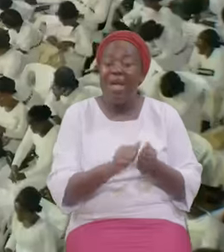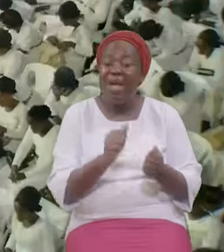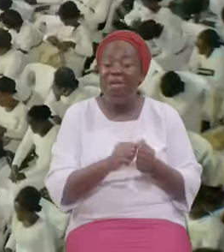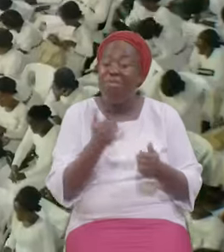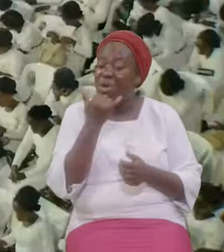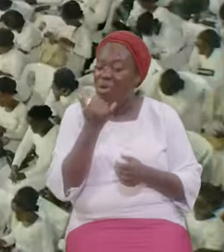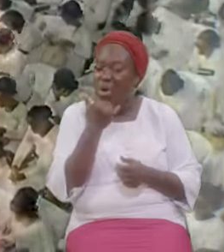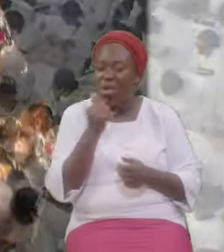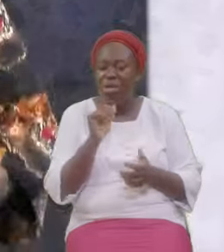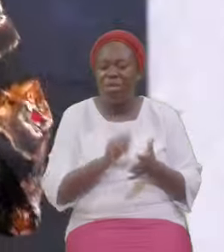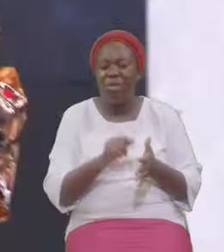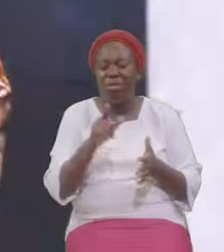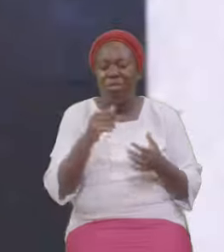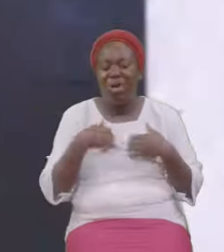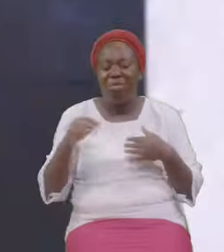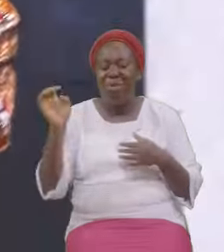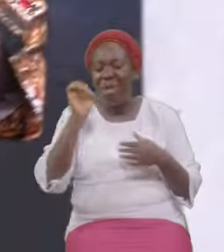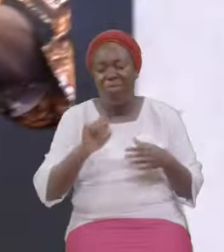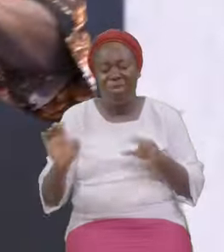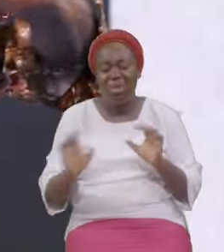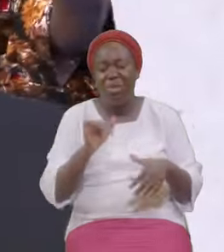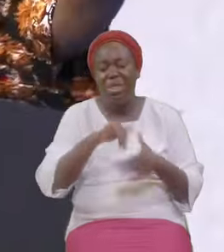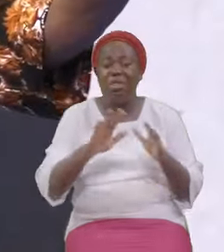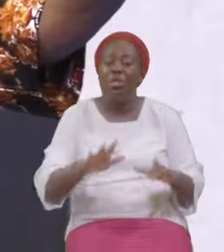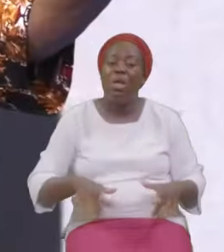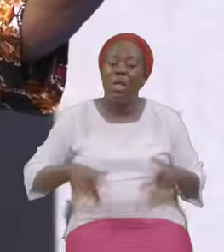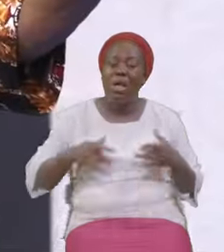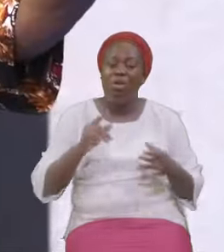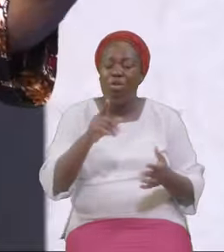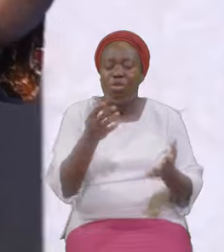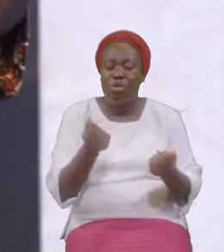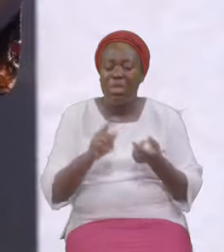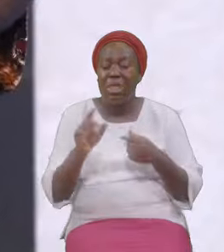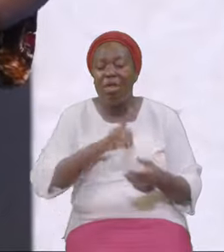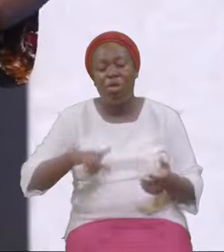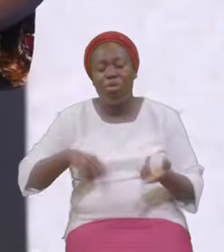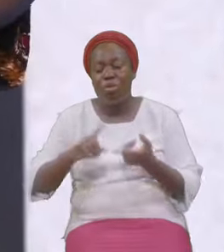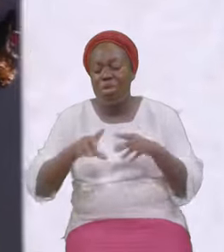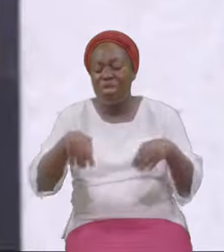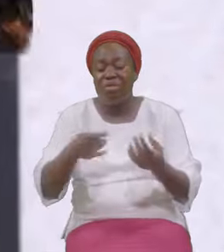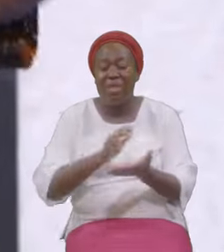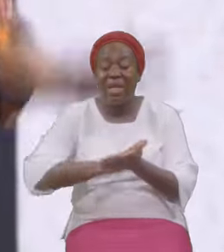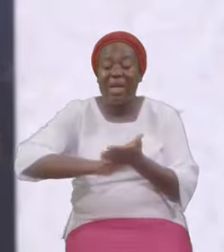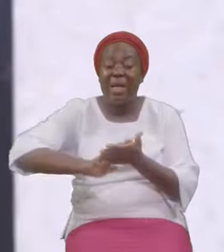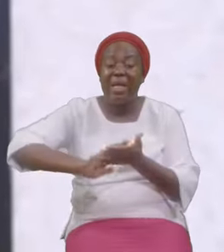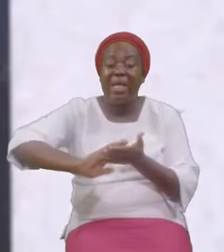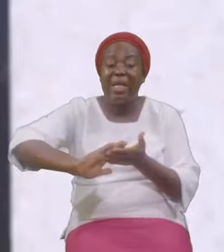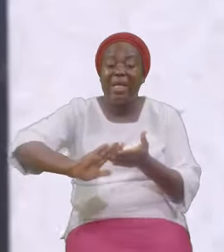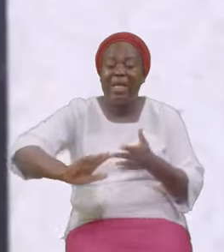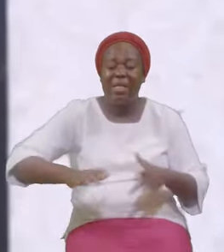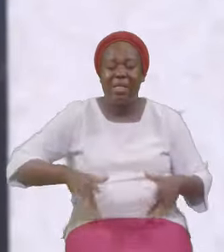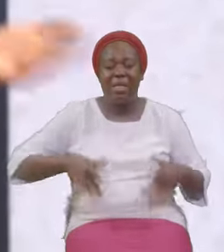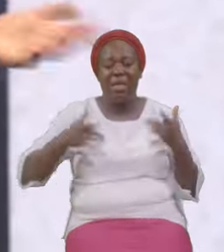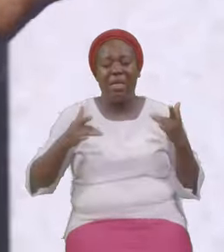You want the Lord to give you a clean slate and wipe off, blot out